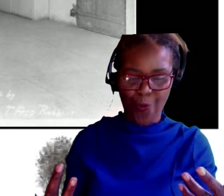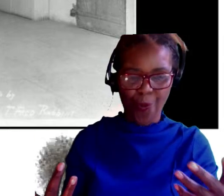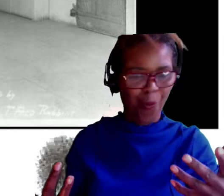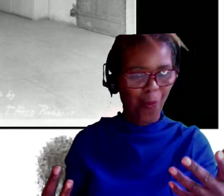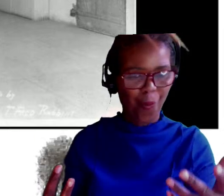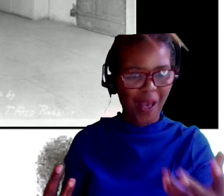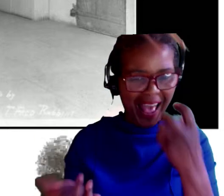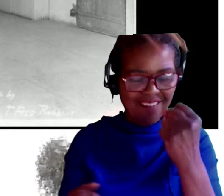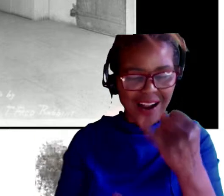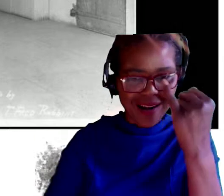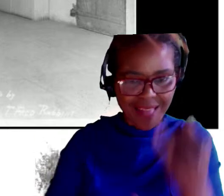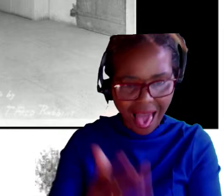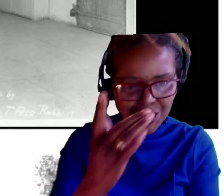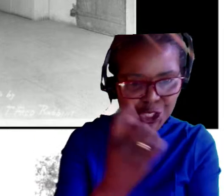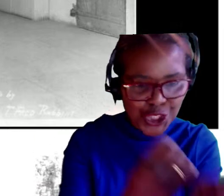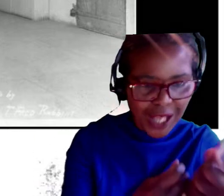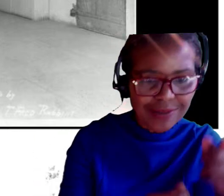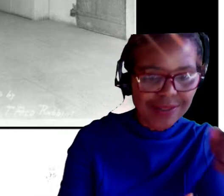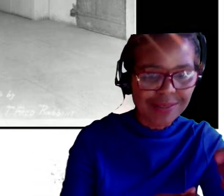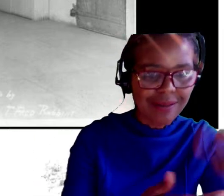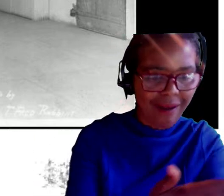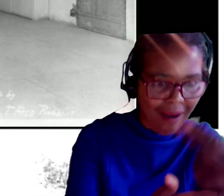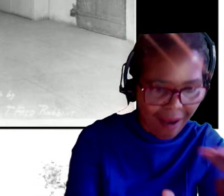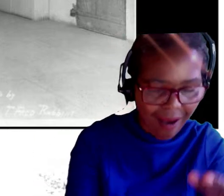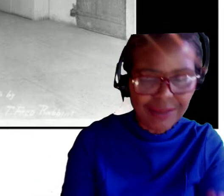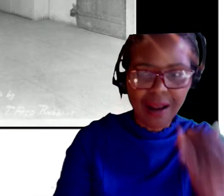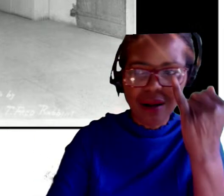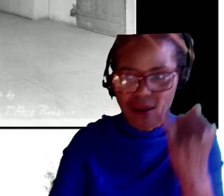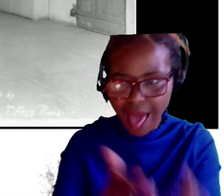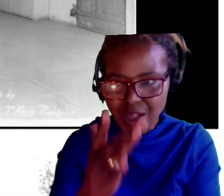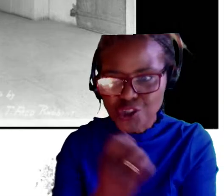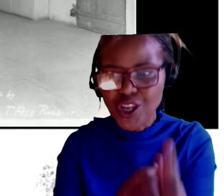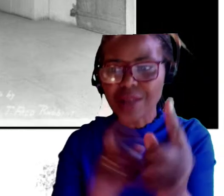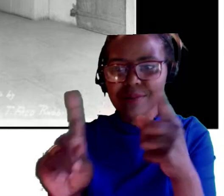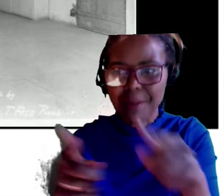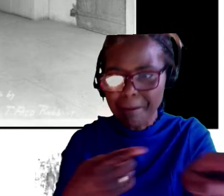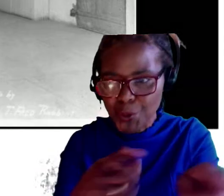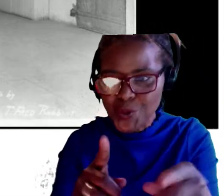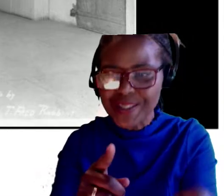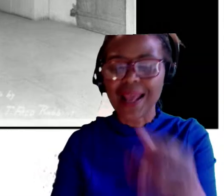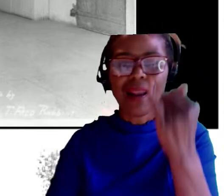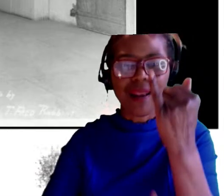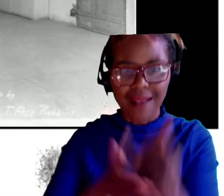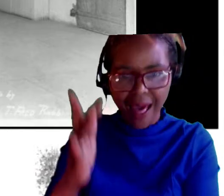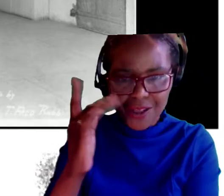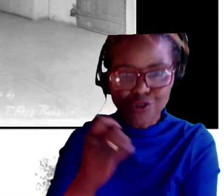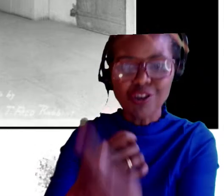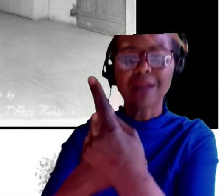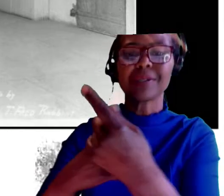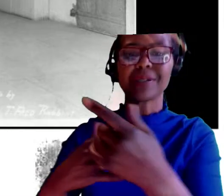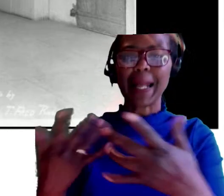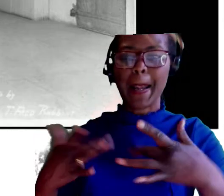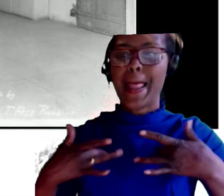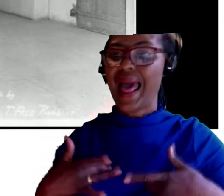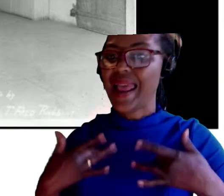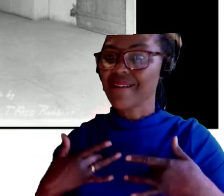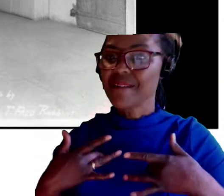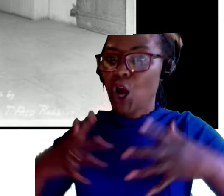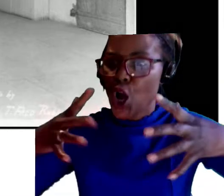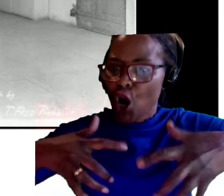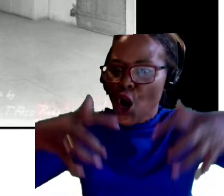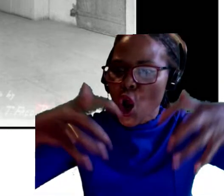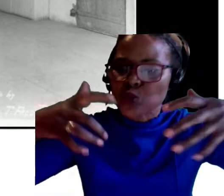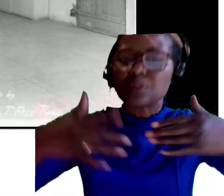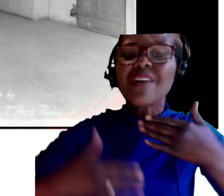in art, in life, and of course there are ghost voices, voices hidden deep on unexpected parts